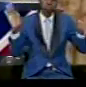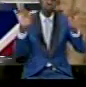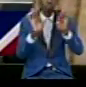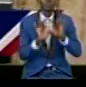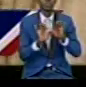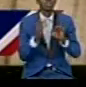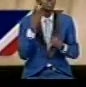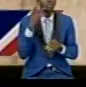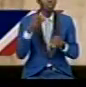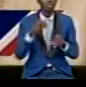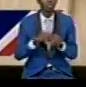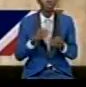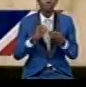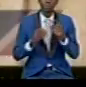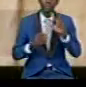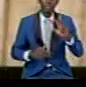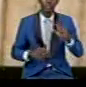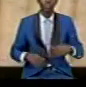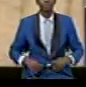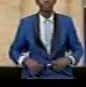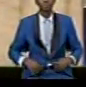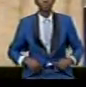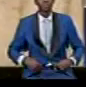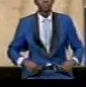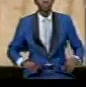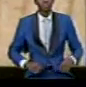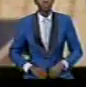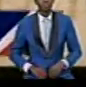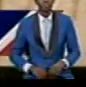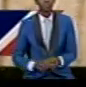at number three here. Number